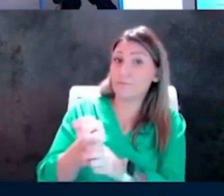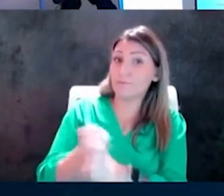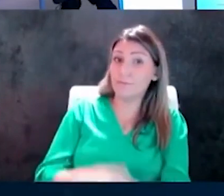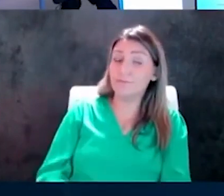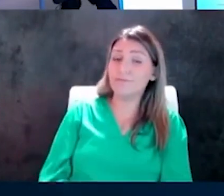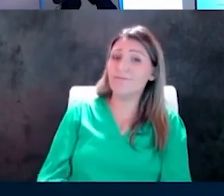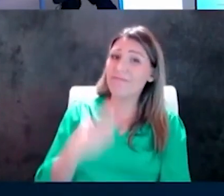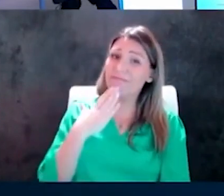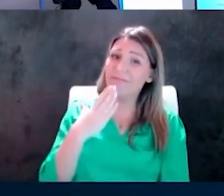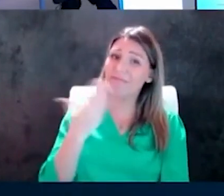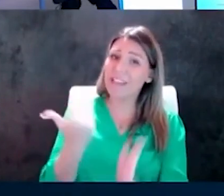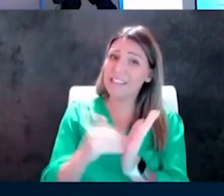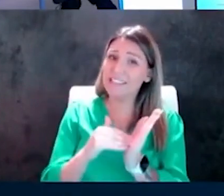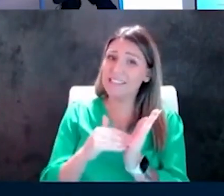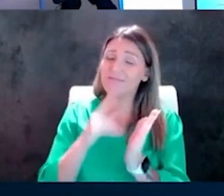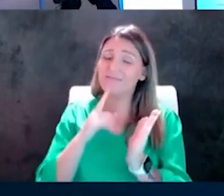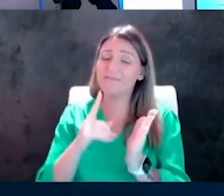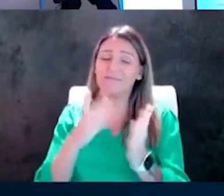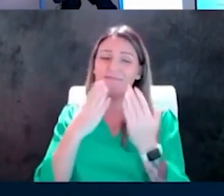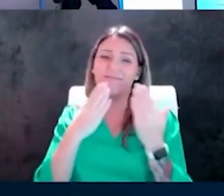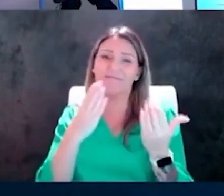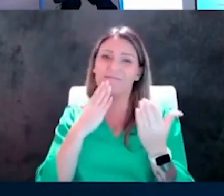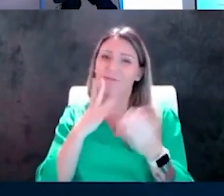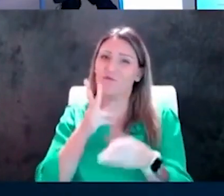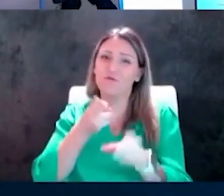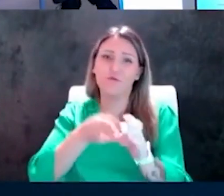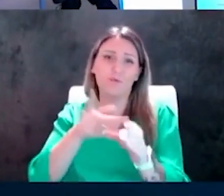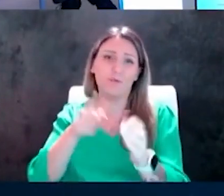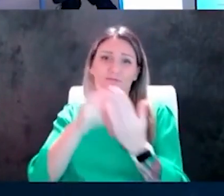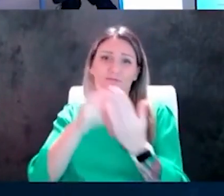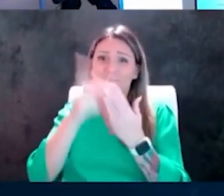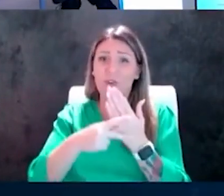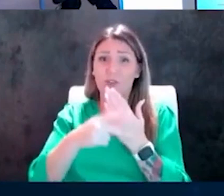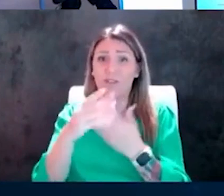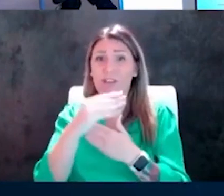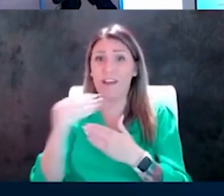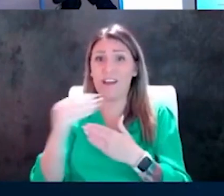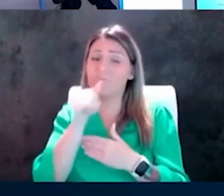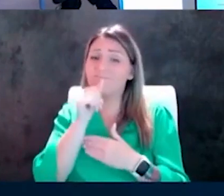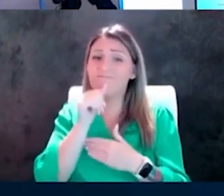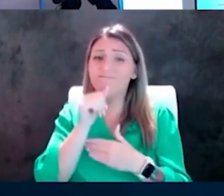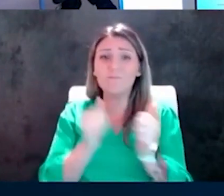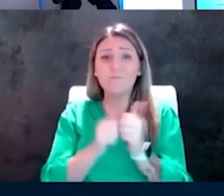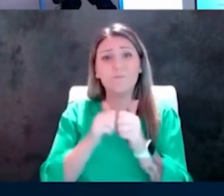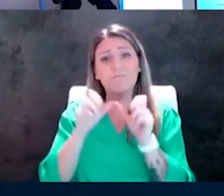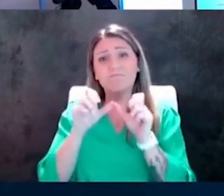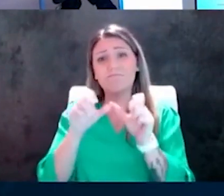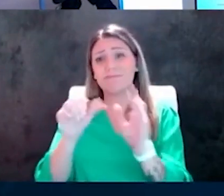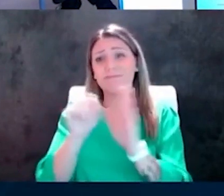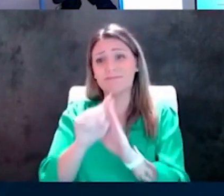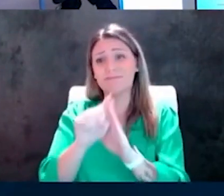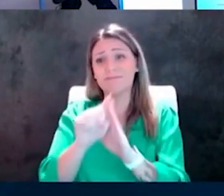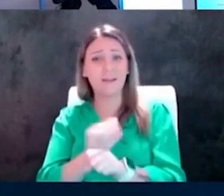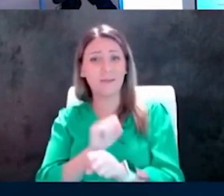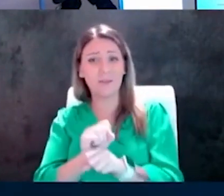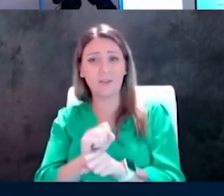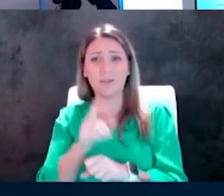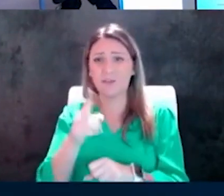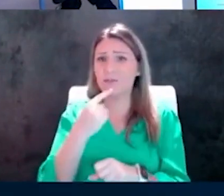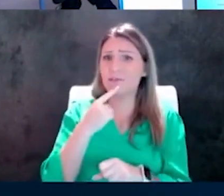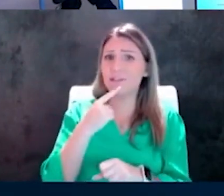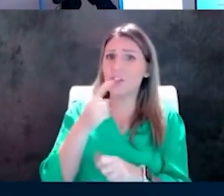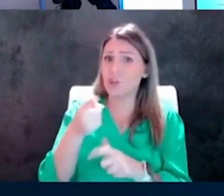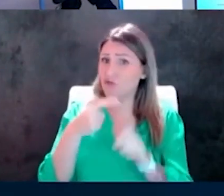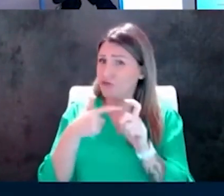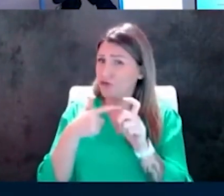As the Dr. Conference, thanks for being a part of this program. Thanks for hanging in there with that long haul syndrome. I'm glad you're better. Absolutely. Did you say you're jogging at all right